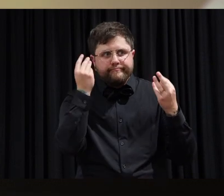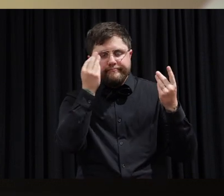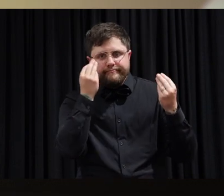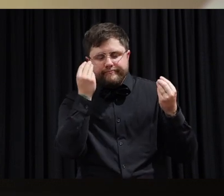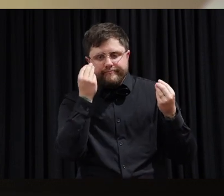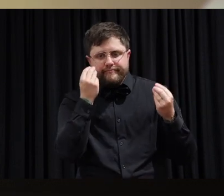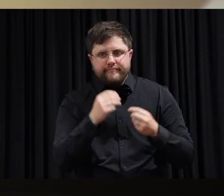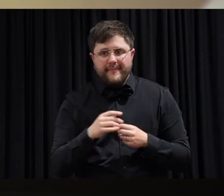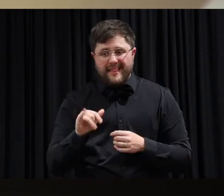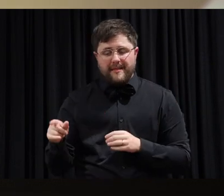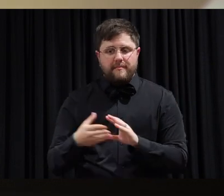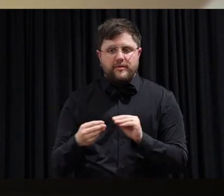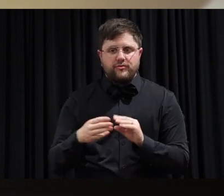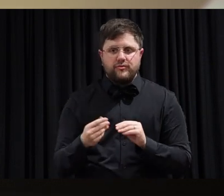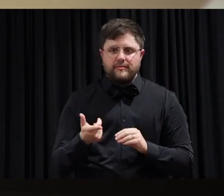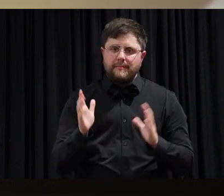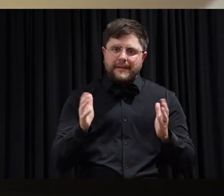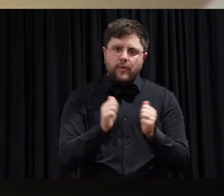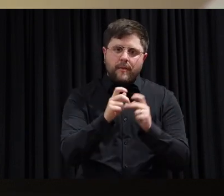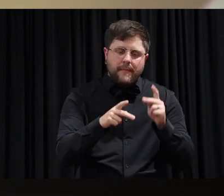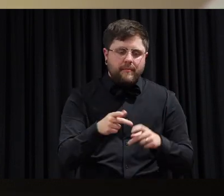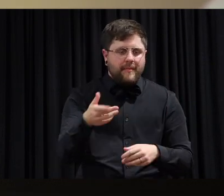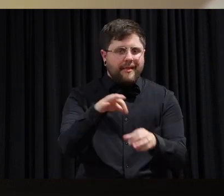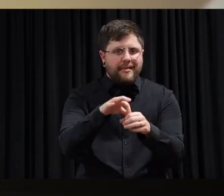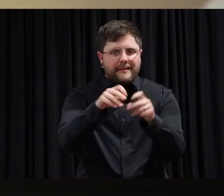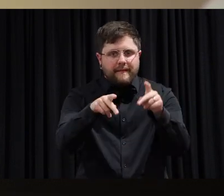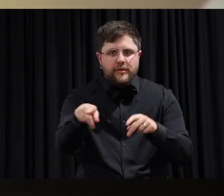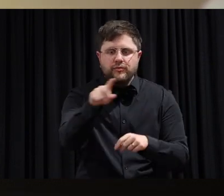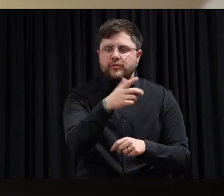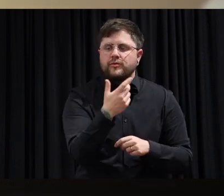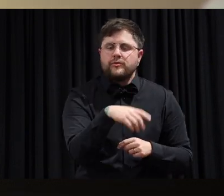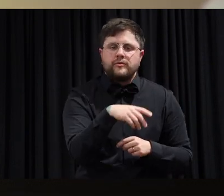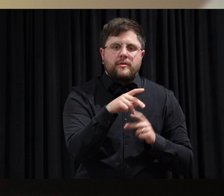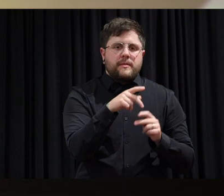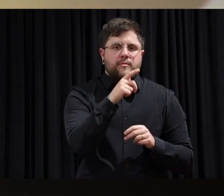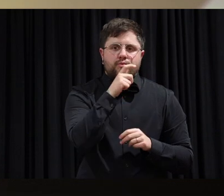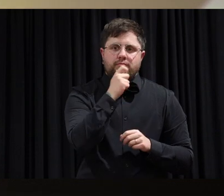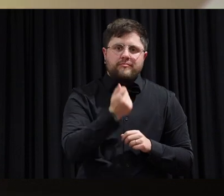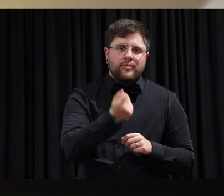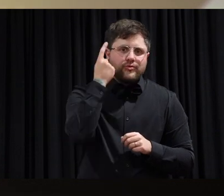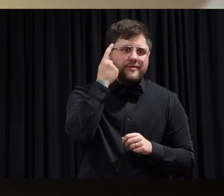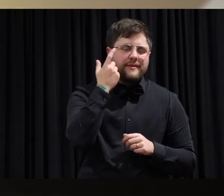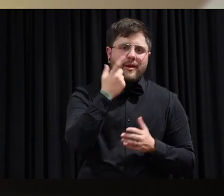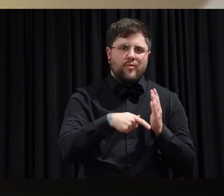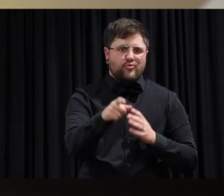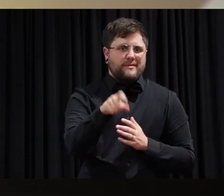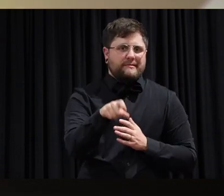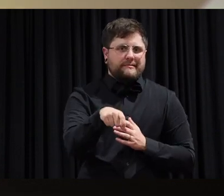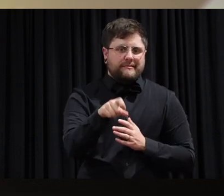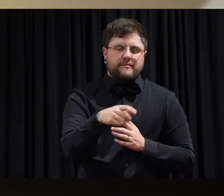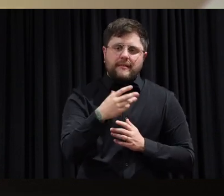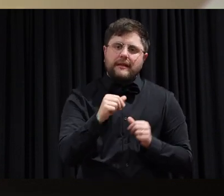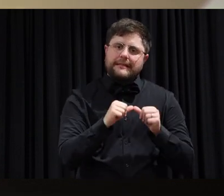they mentioned, speak with people, speak with your elected officials, speak with everyone that understands what it is that you need,